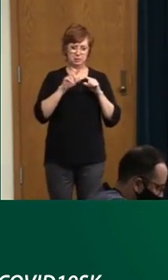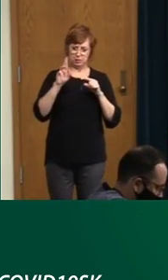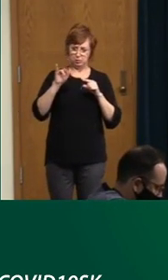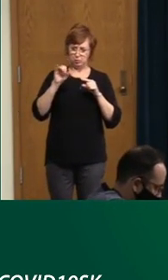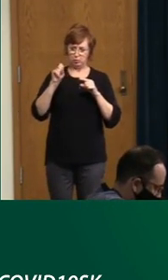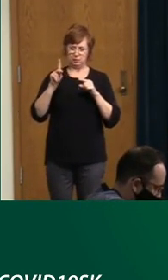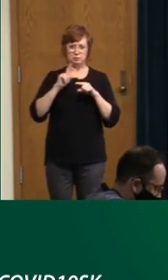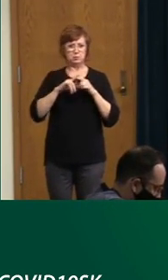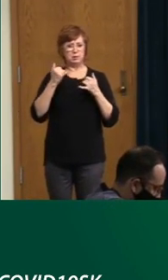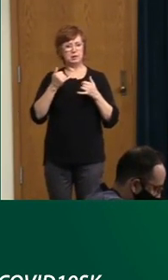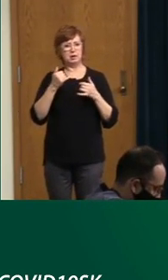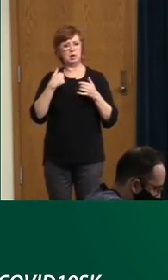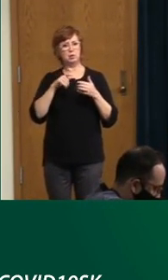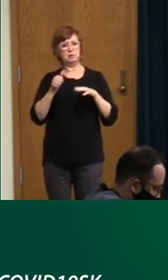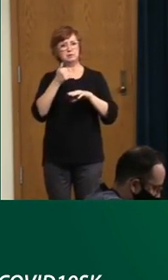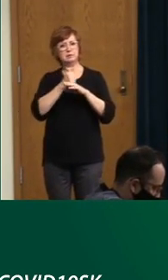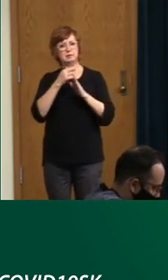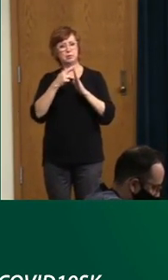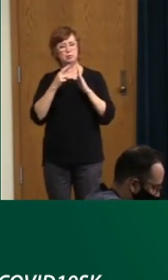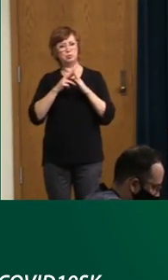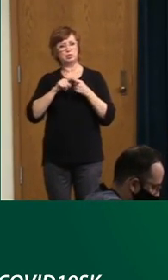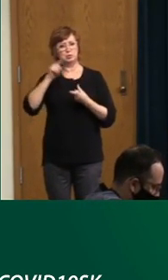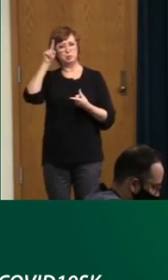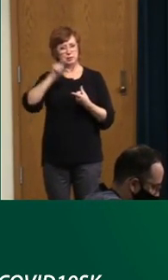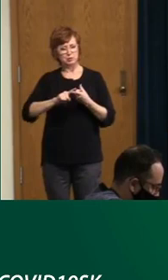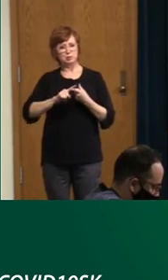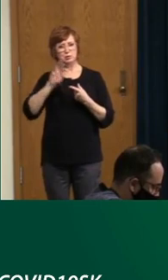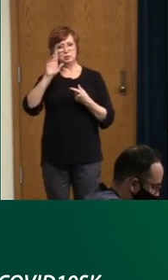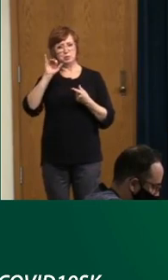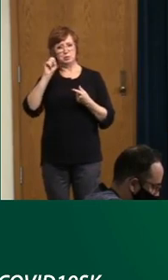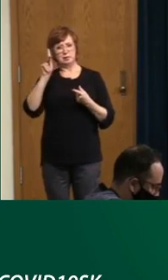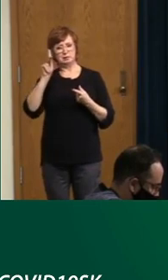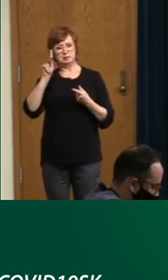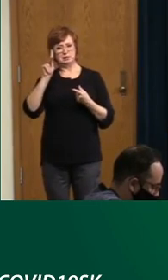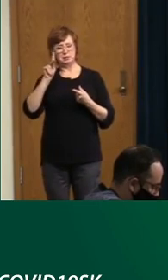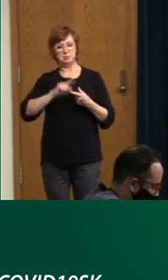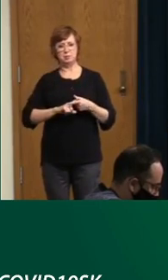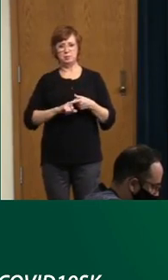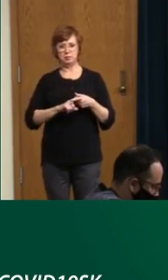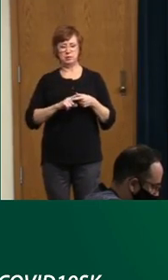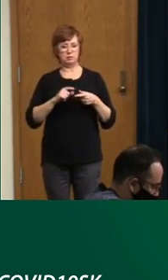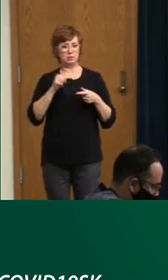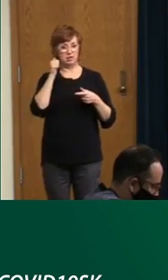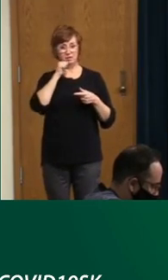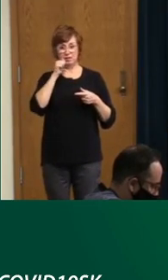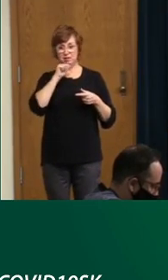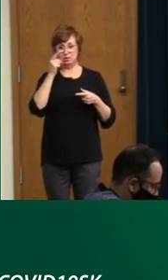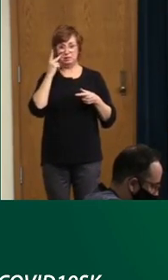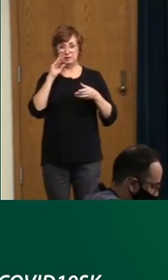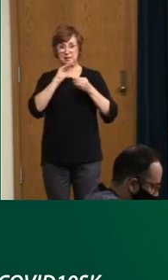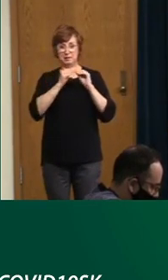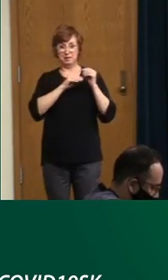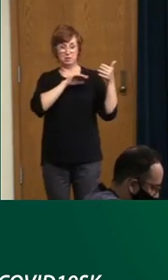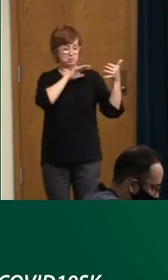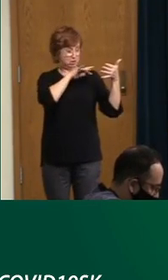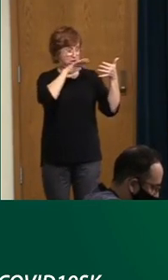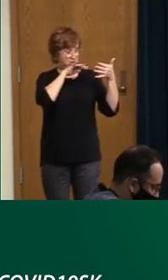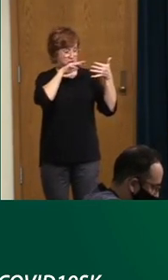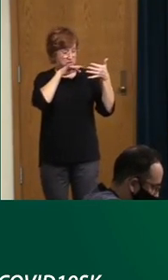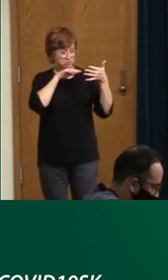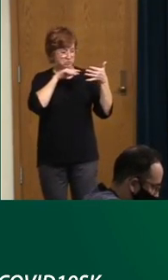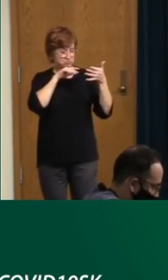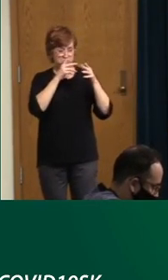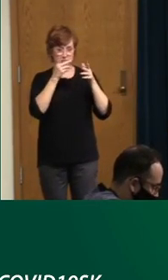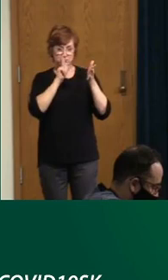to be able to do that. We've been looking at the information that's been coming at us on a daily basis and continuously adjusting what we are doing